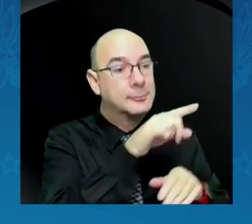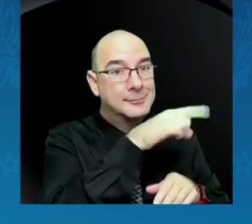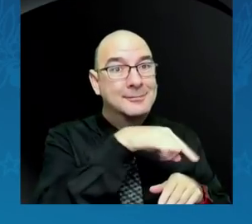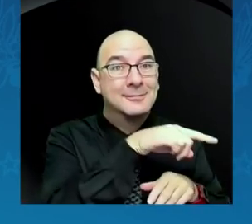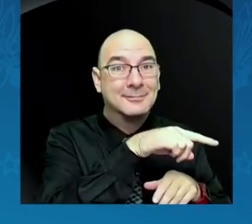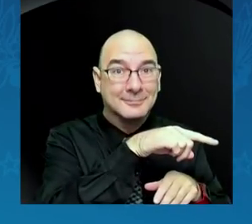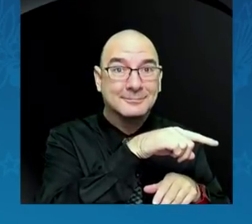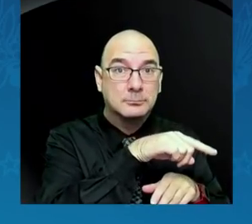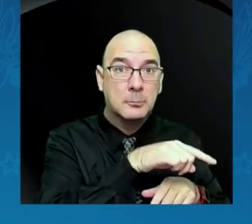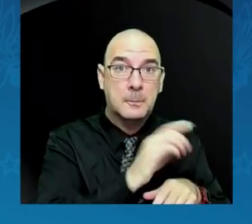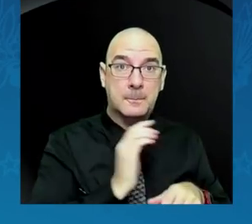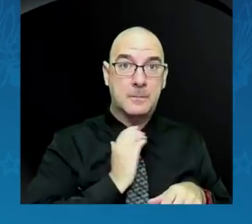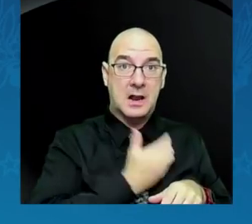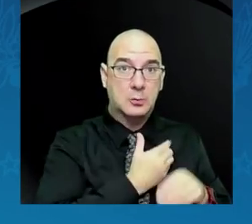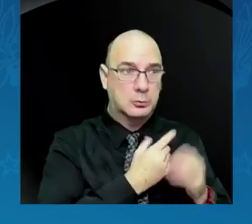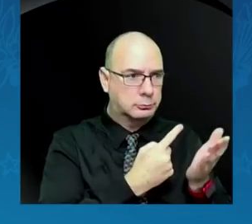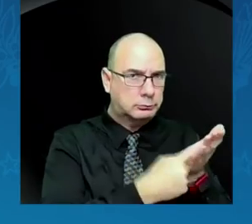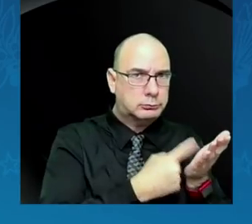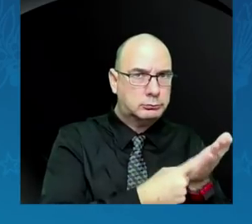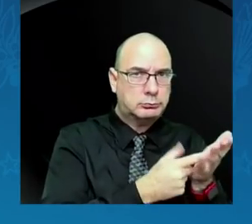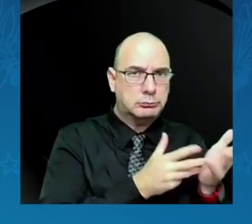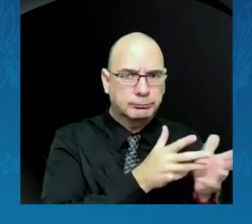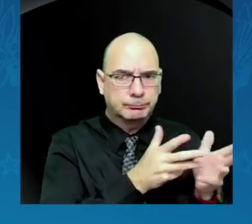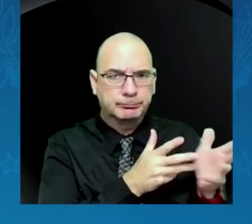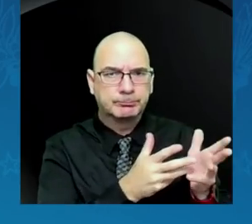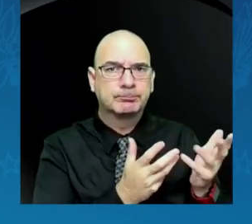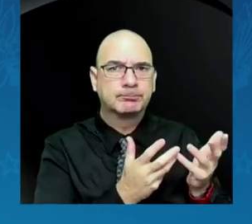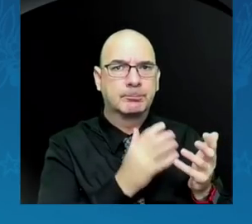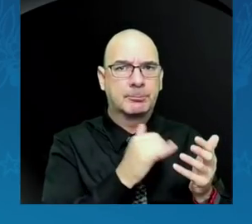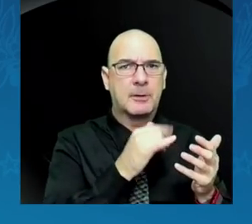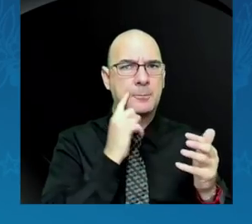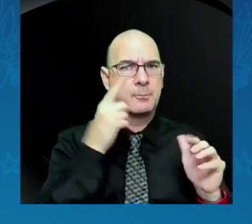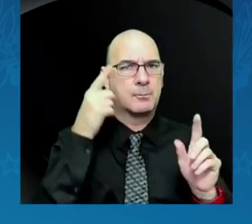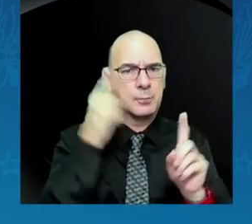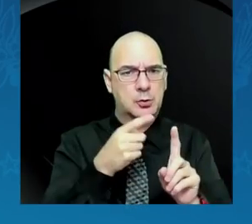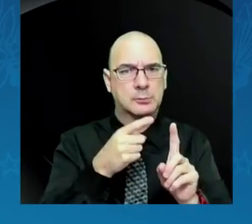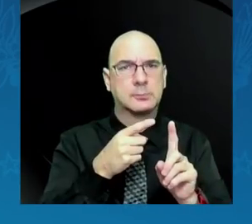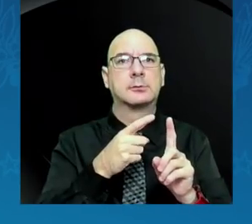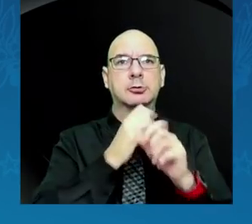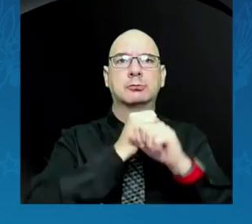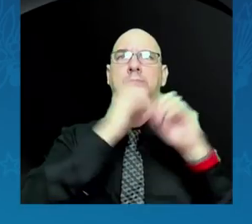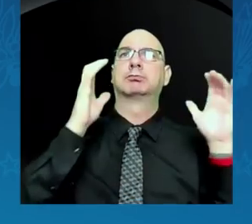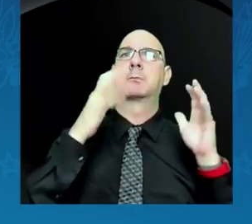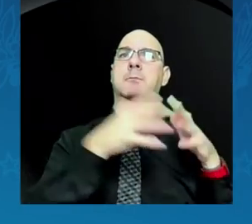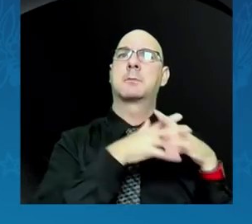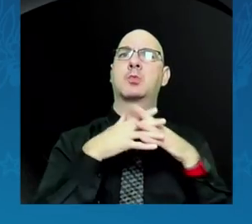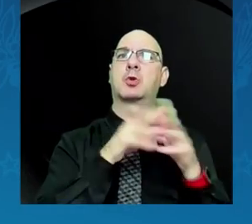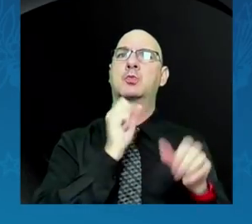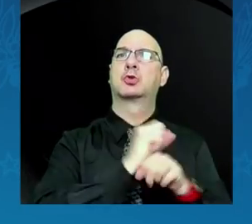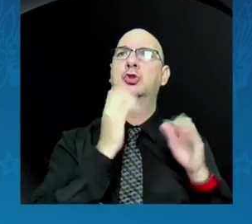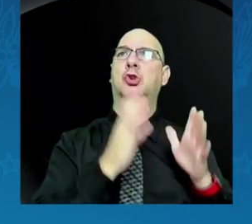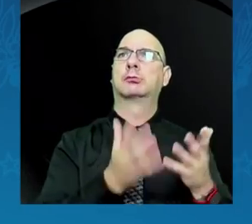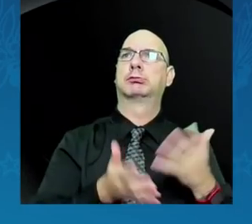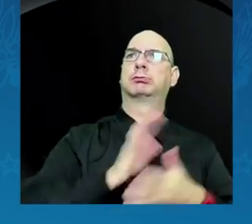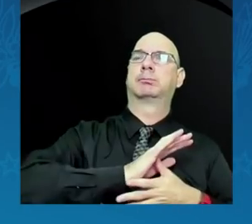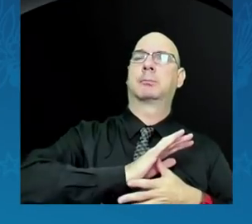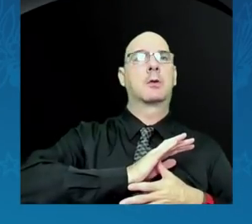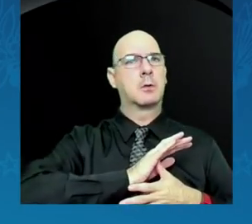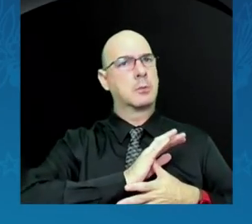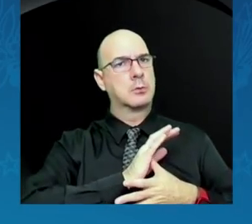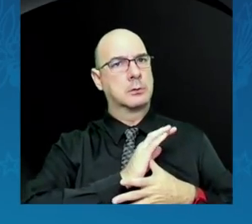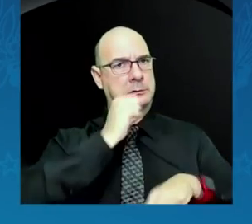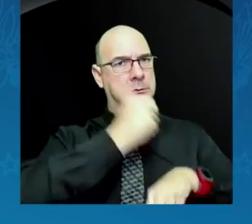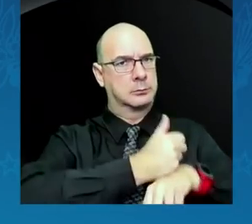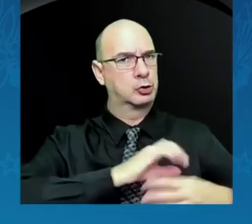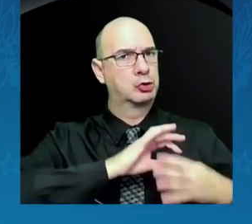and therefore the importance and significance of establishing these relationships and these agreements. When you think